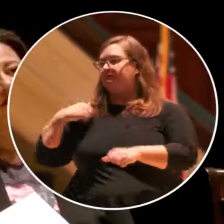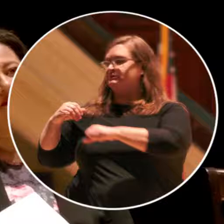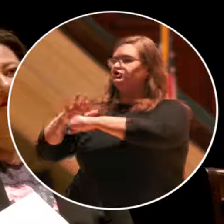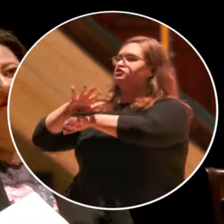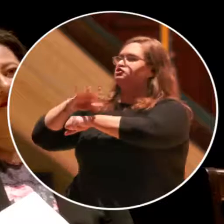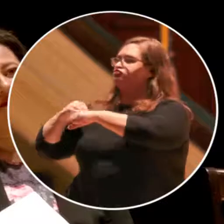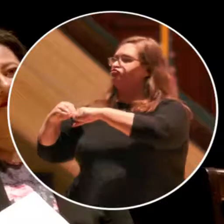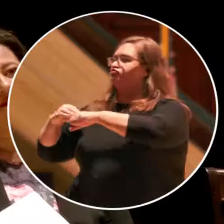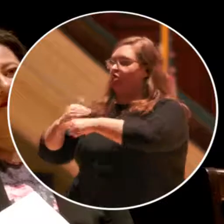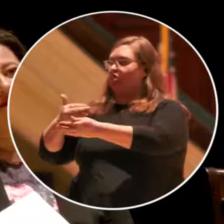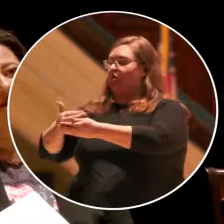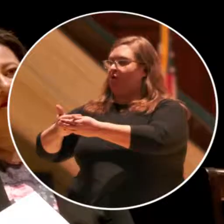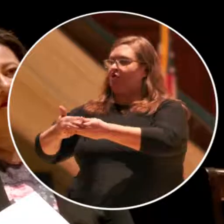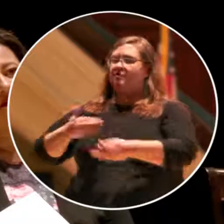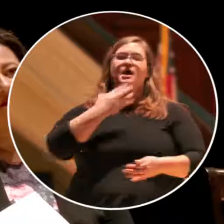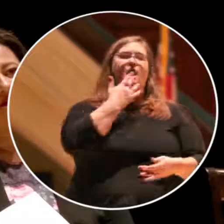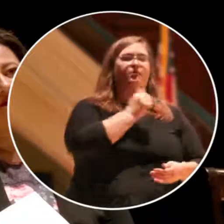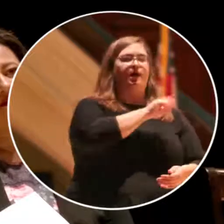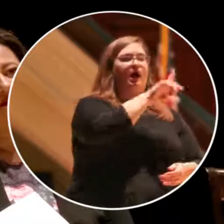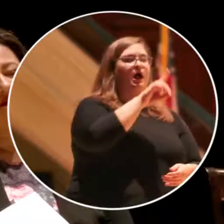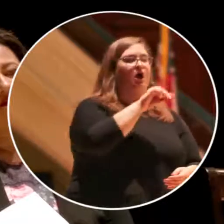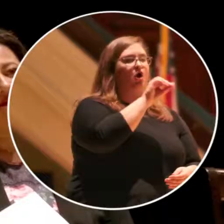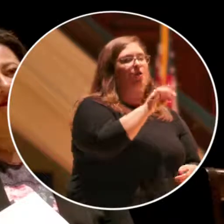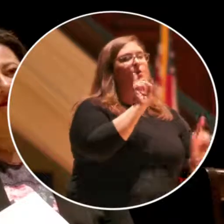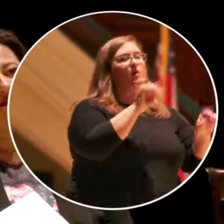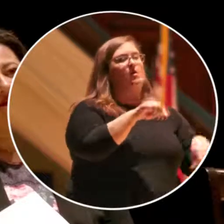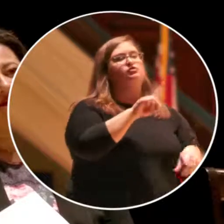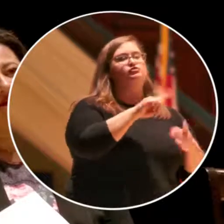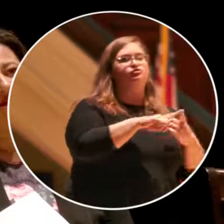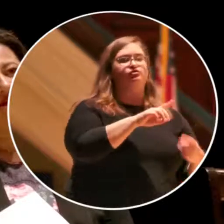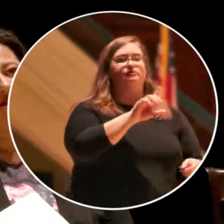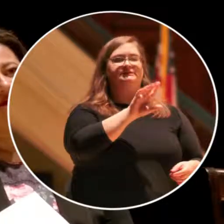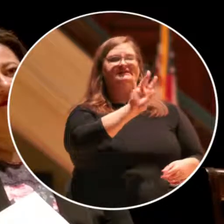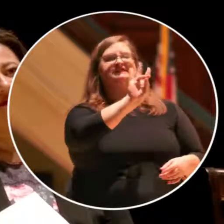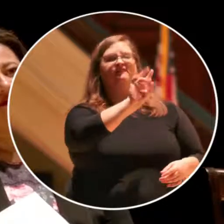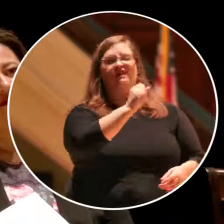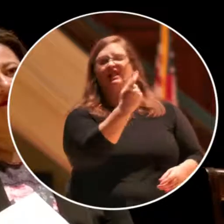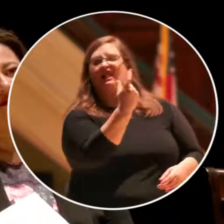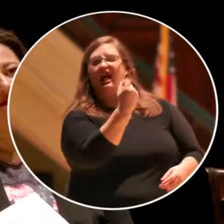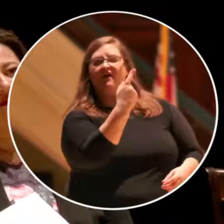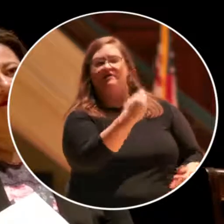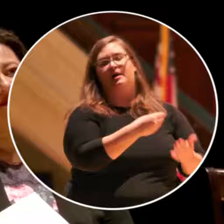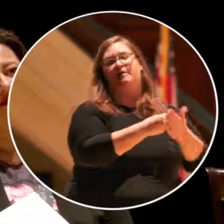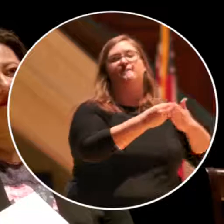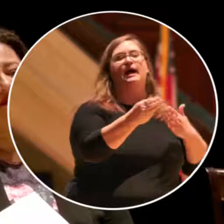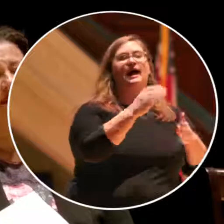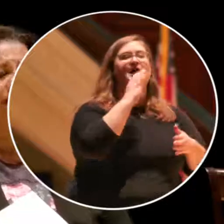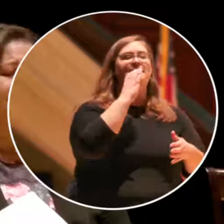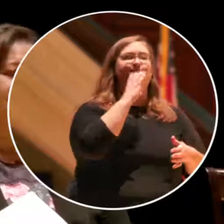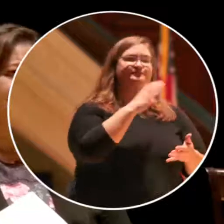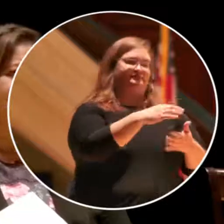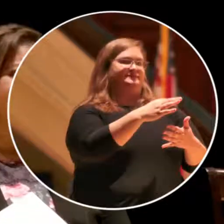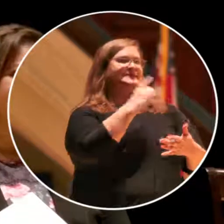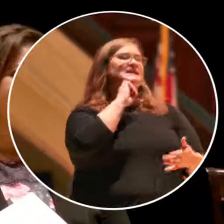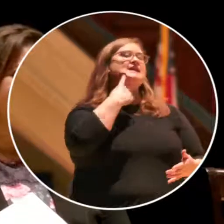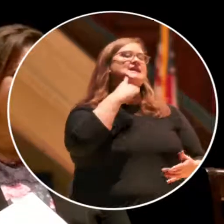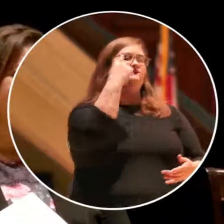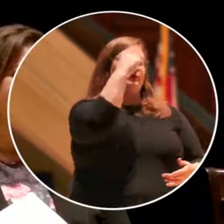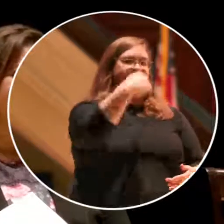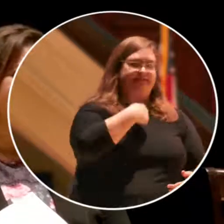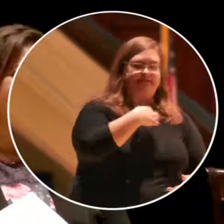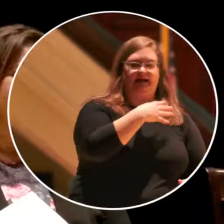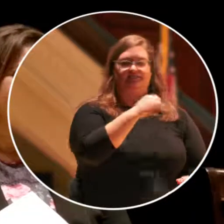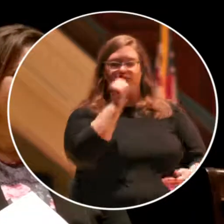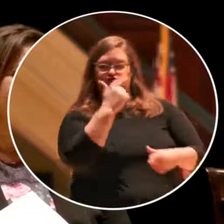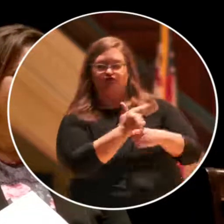our home in Colorado to buy candy bars, a Baby Ruth for me and a Butterfinger for my brother. I remember running to my mother's bed when I